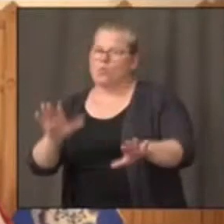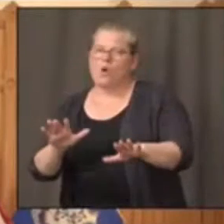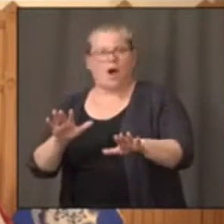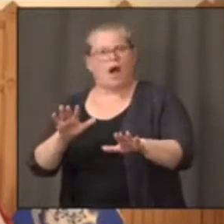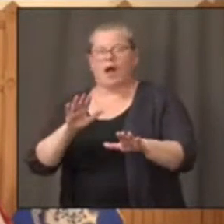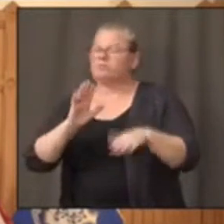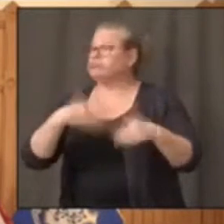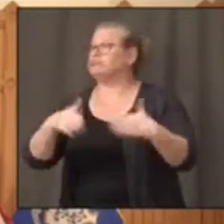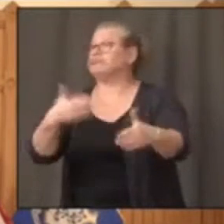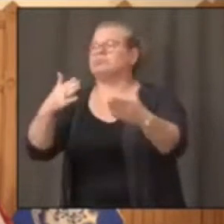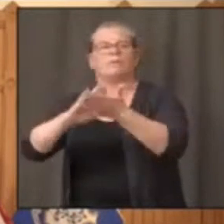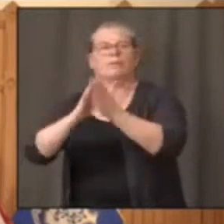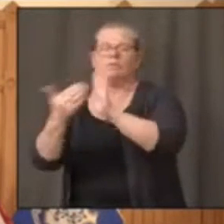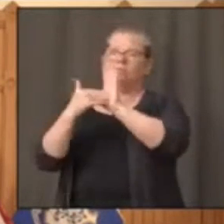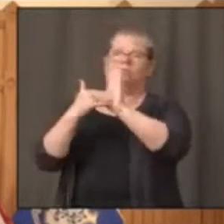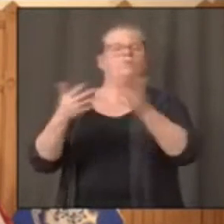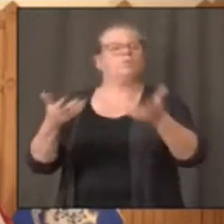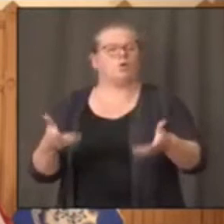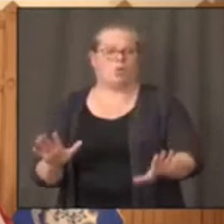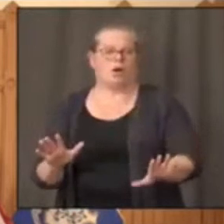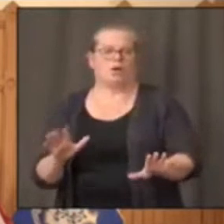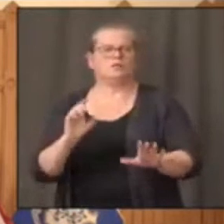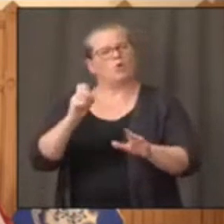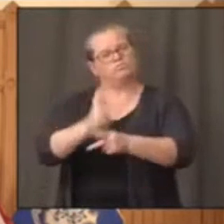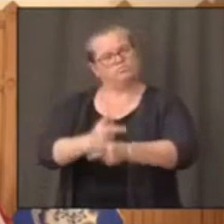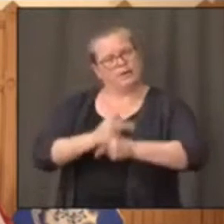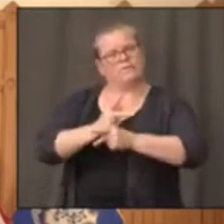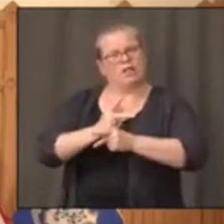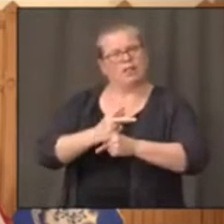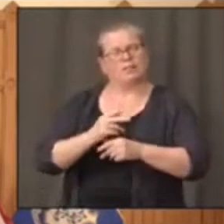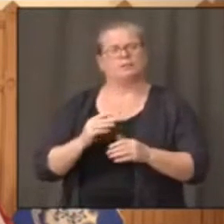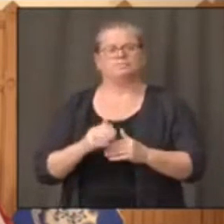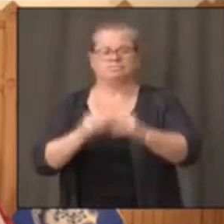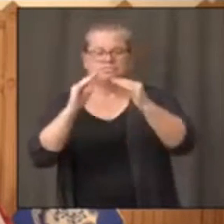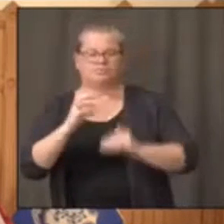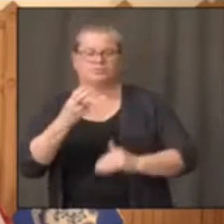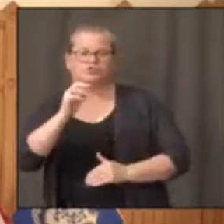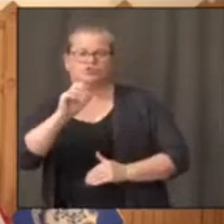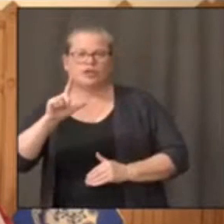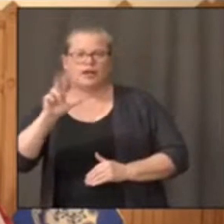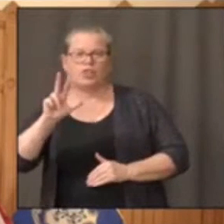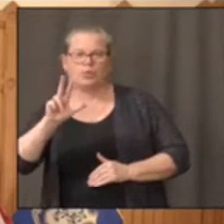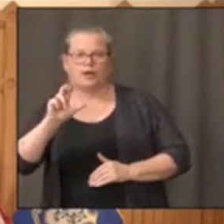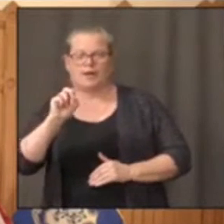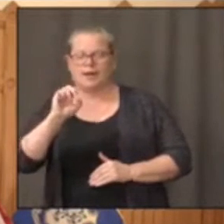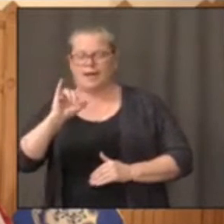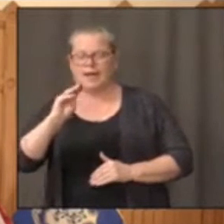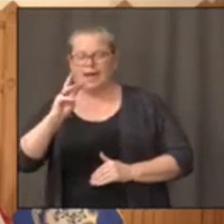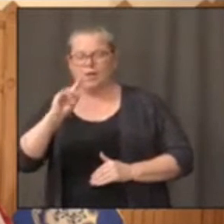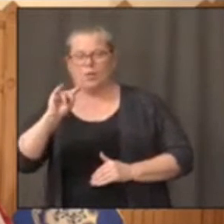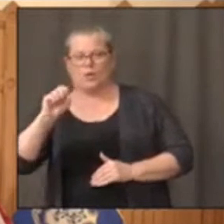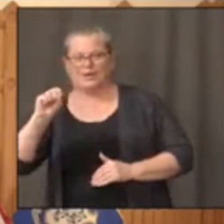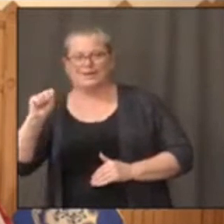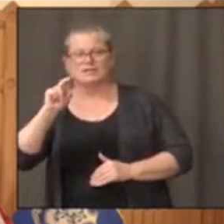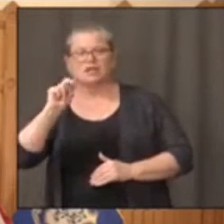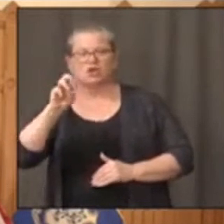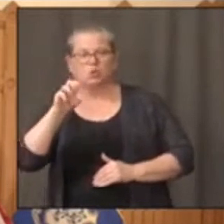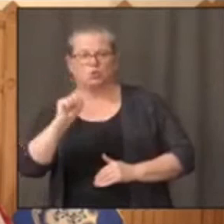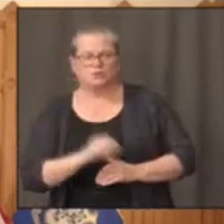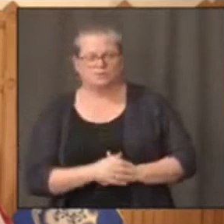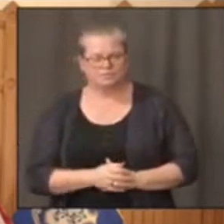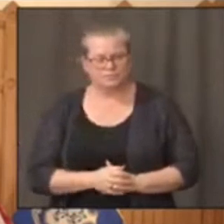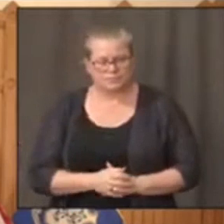Channel 3 Eyewitness News. Yes, question for the governor. Last week we talked about air filtrations in